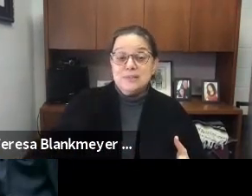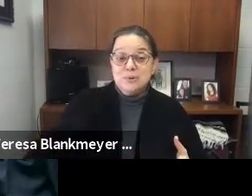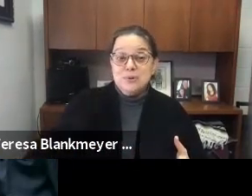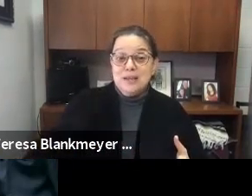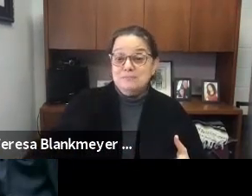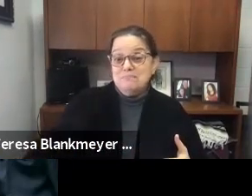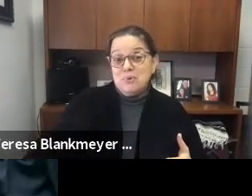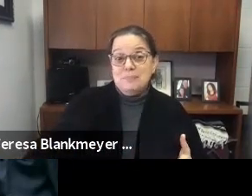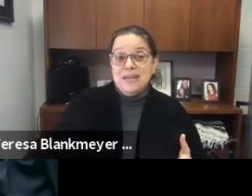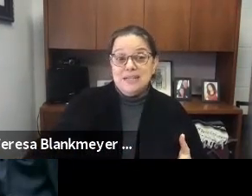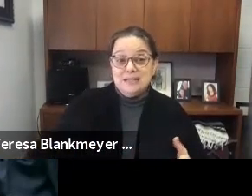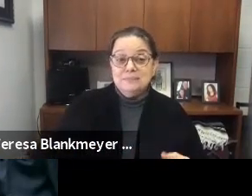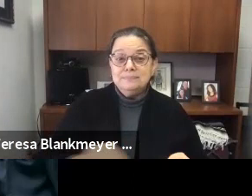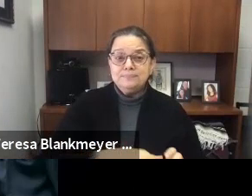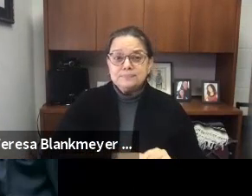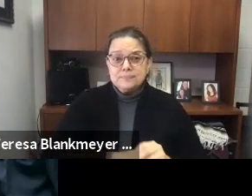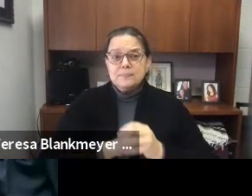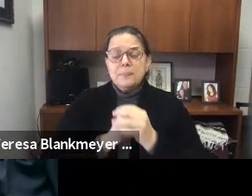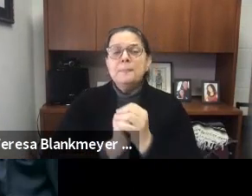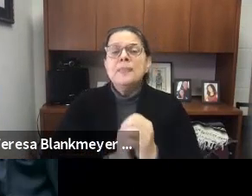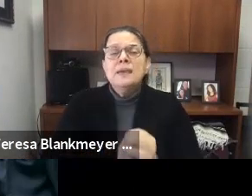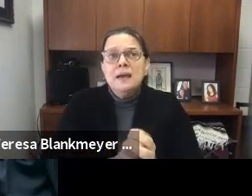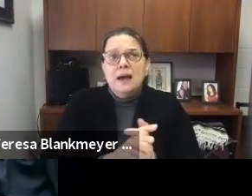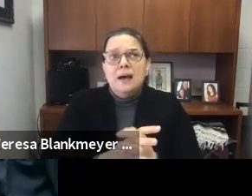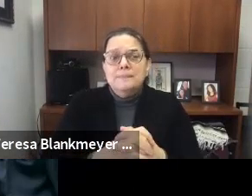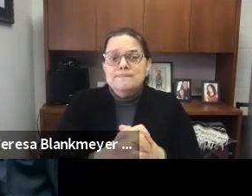by CRISPR and prime editing.